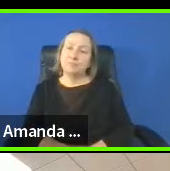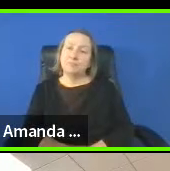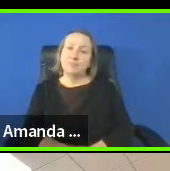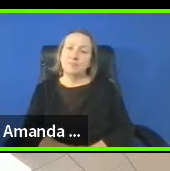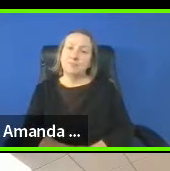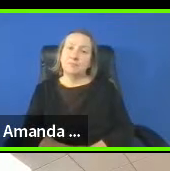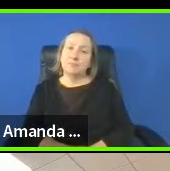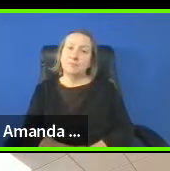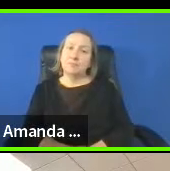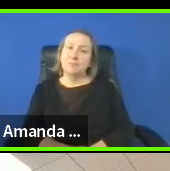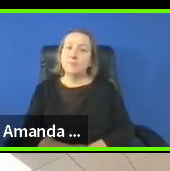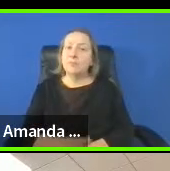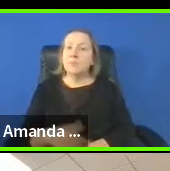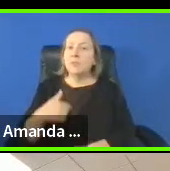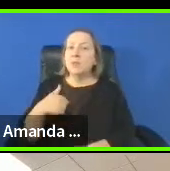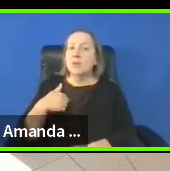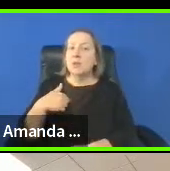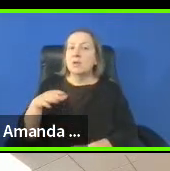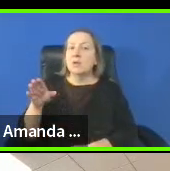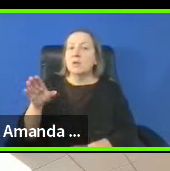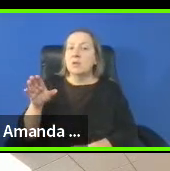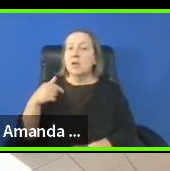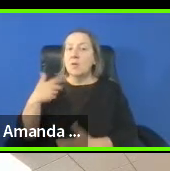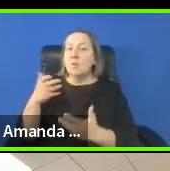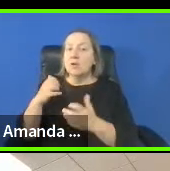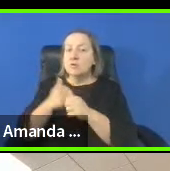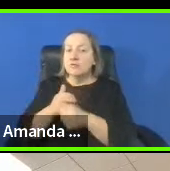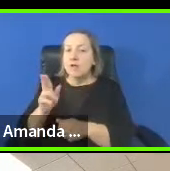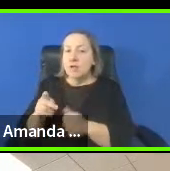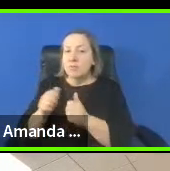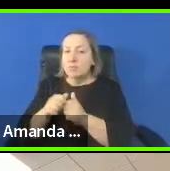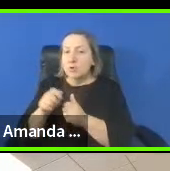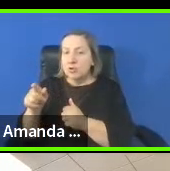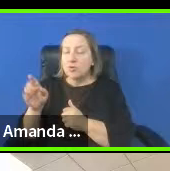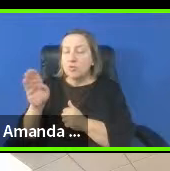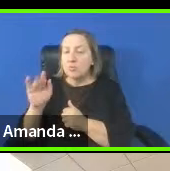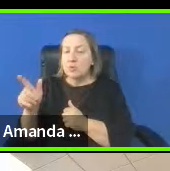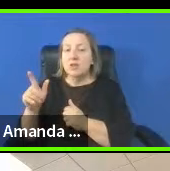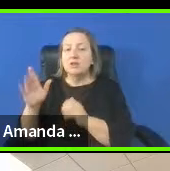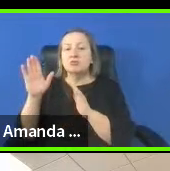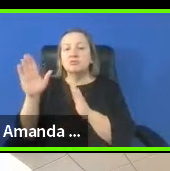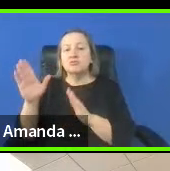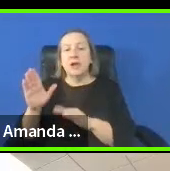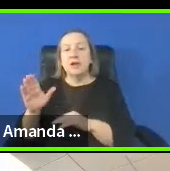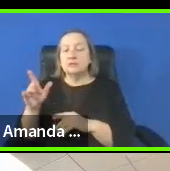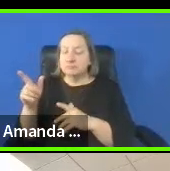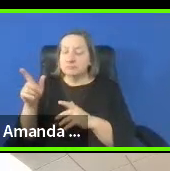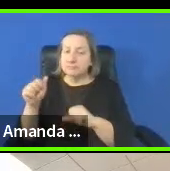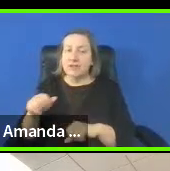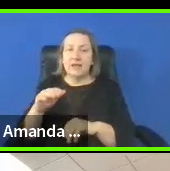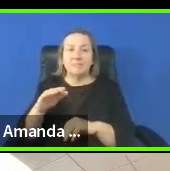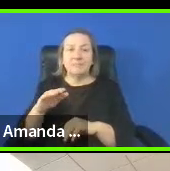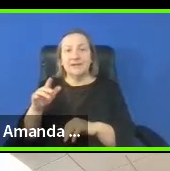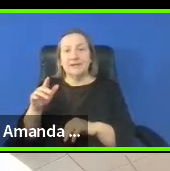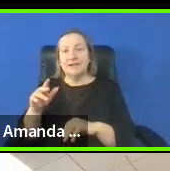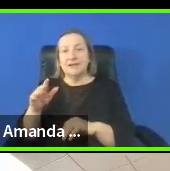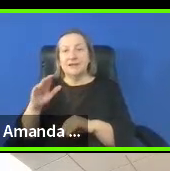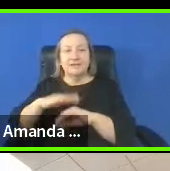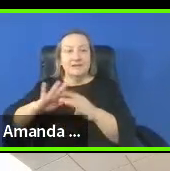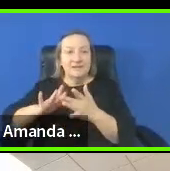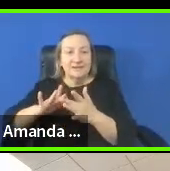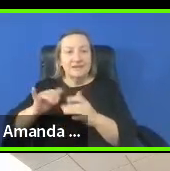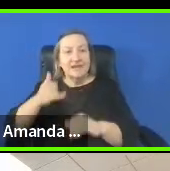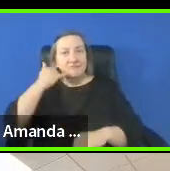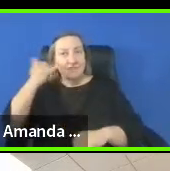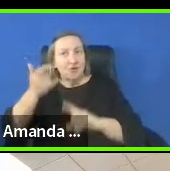Bill, I wanted to follow up with you. It's awesome to be virtual because you can phone a friend during the middle of a meeting. So